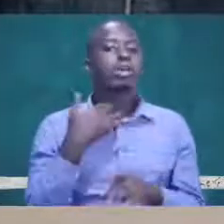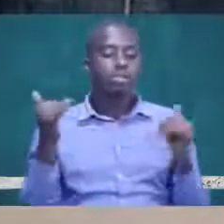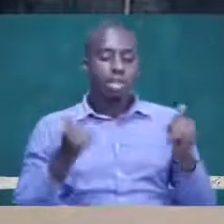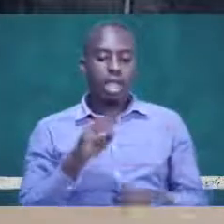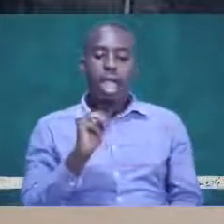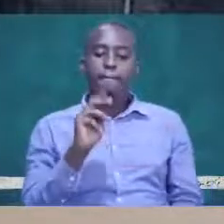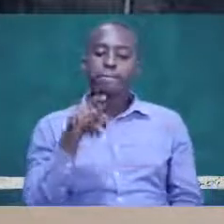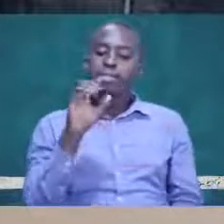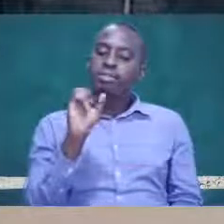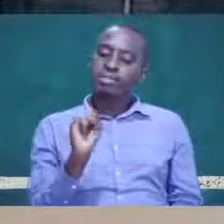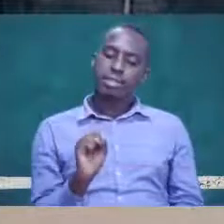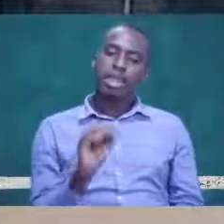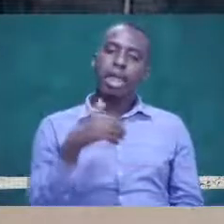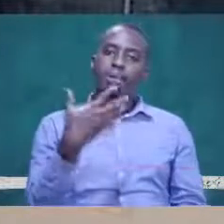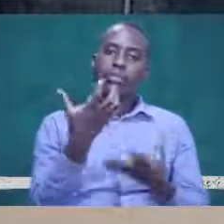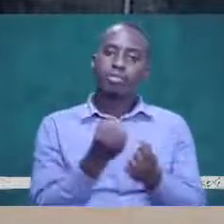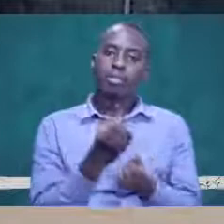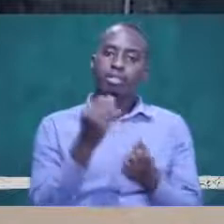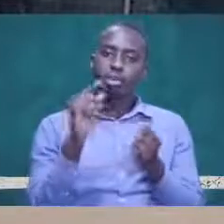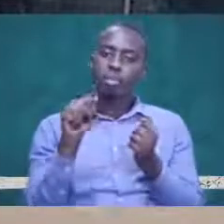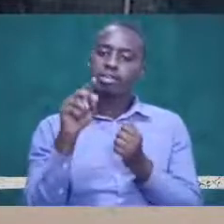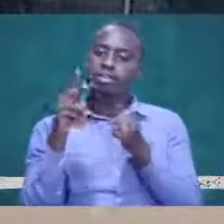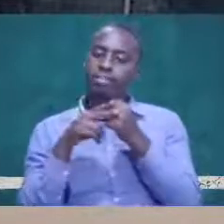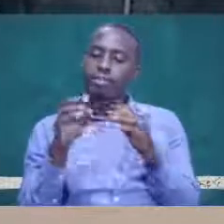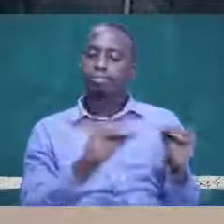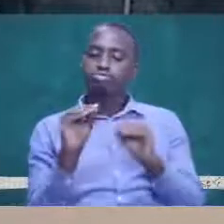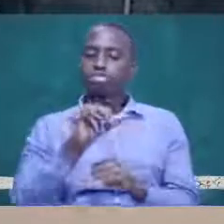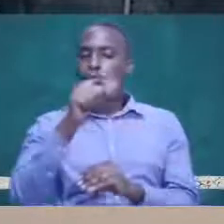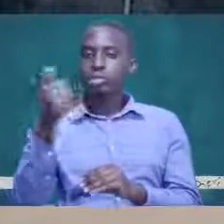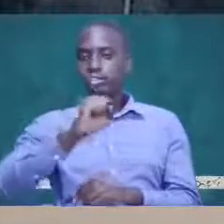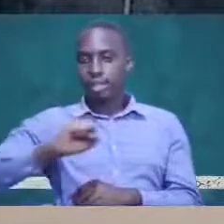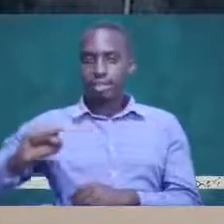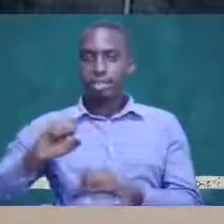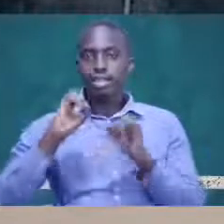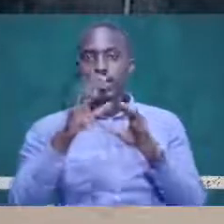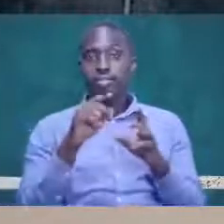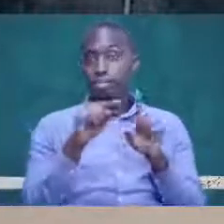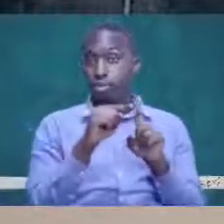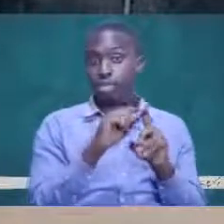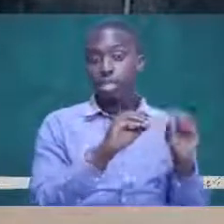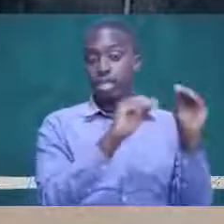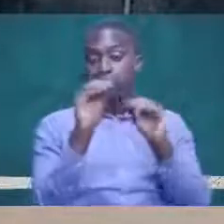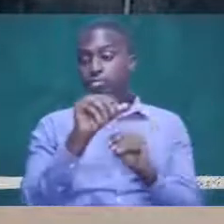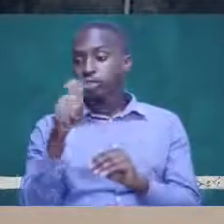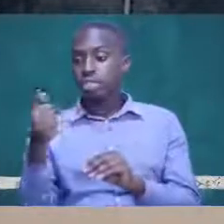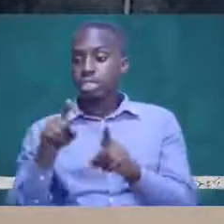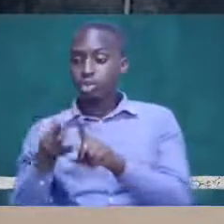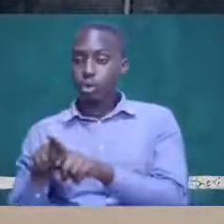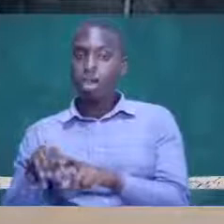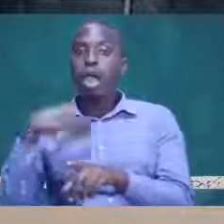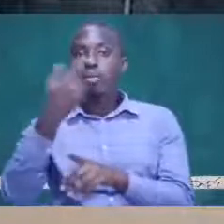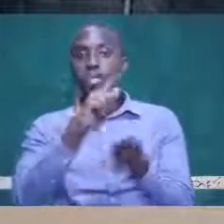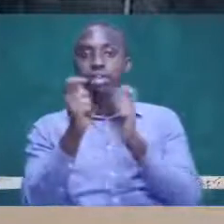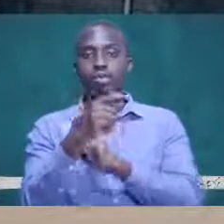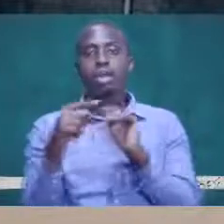marginal propensity to save. We shall take 0.7 to the right. And it is a positive. When it crosses the equal signs, it